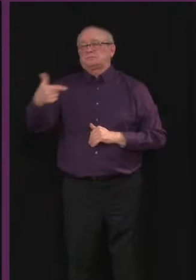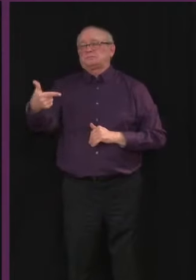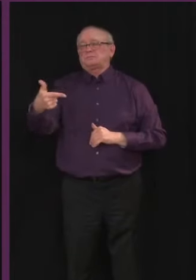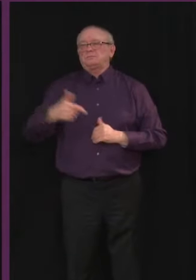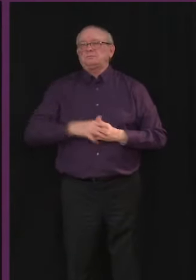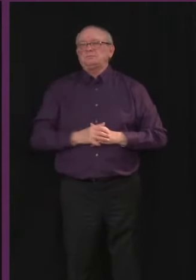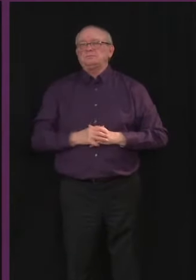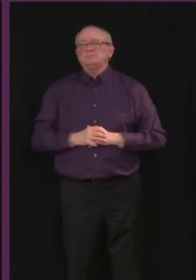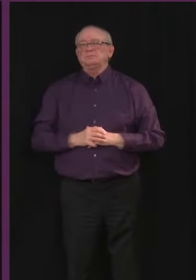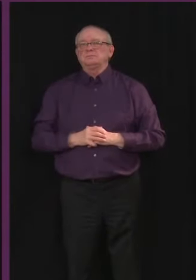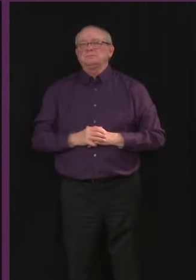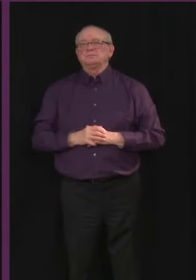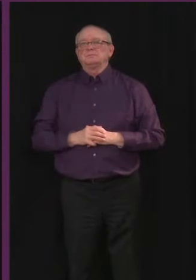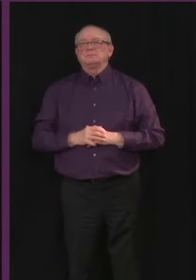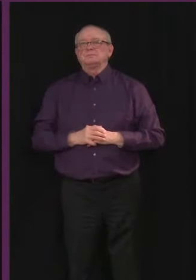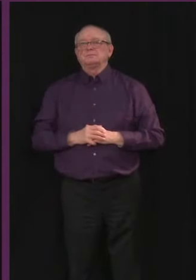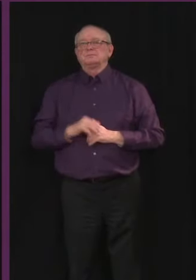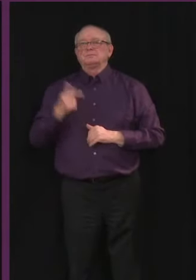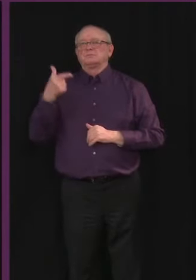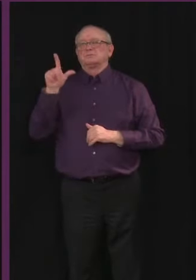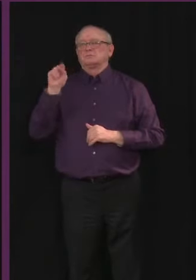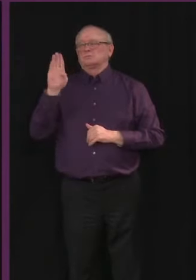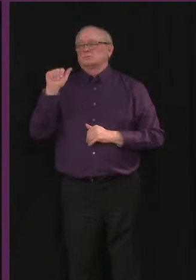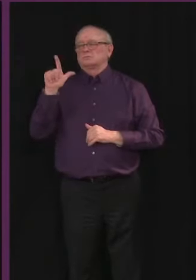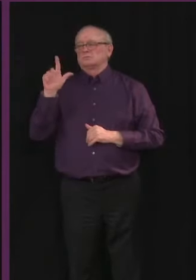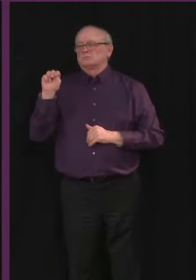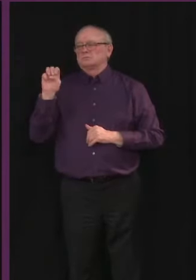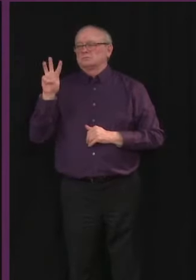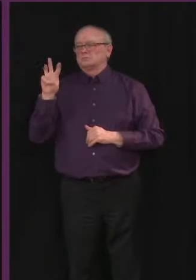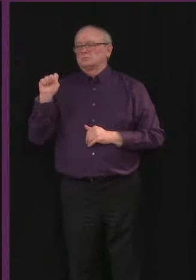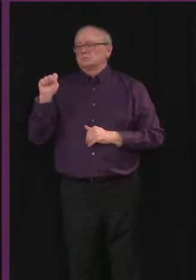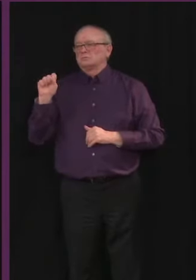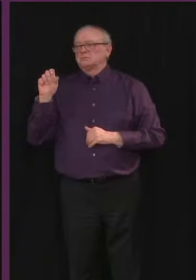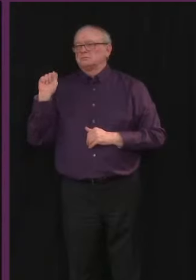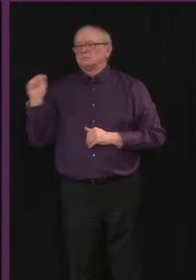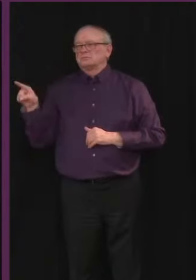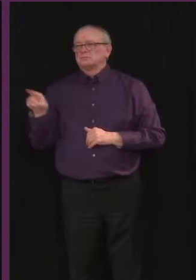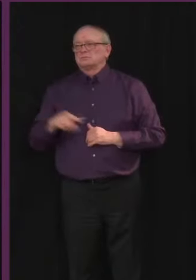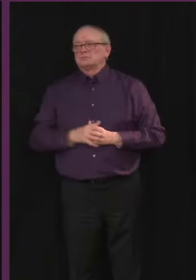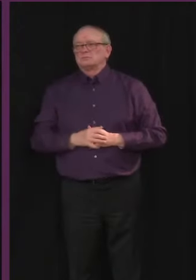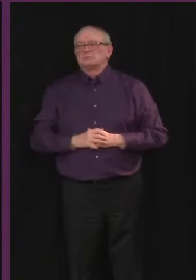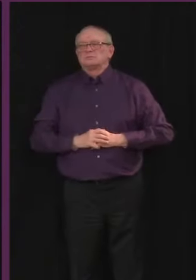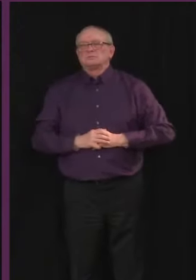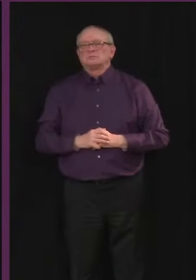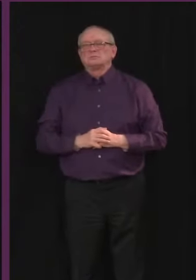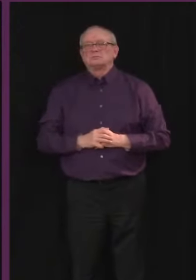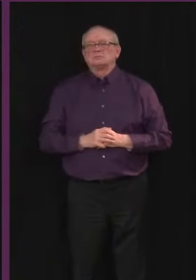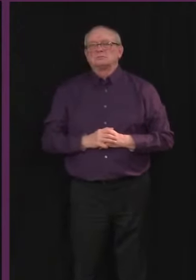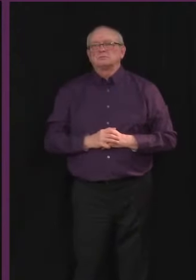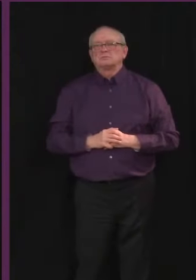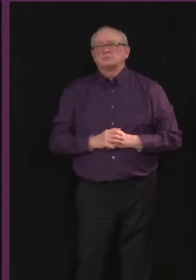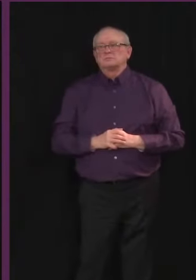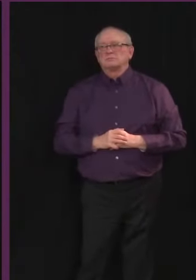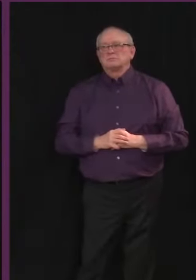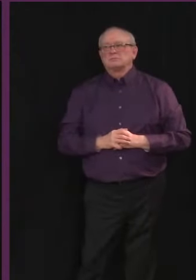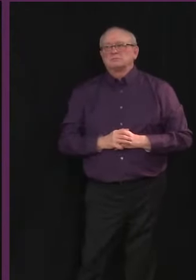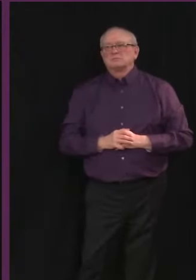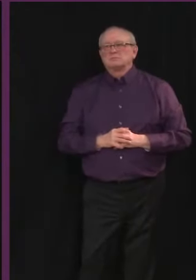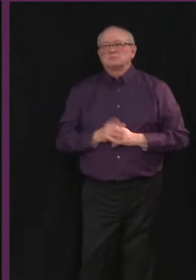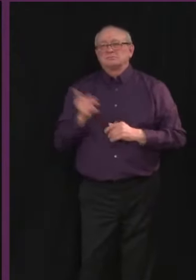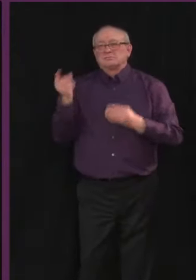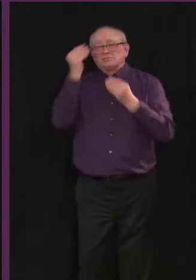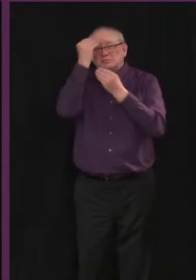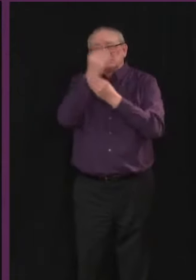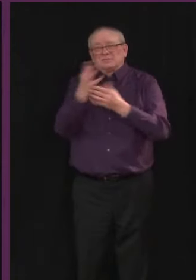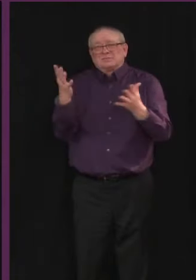Thank you. Julia Wong, Global News. Hi, Dr. Hinshaw. As you noted, the R-value positivity